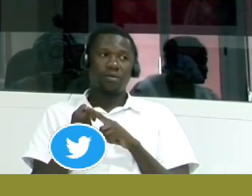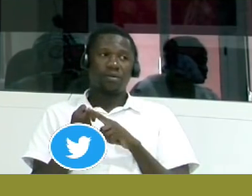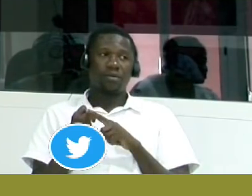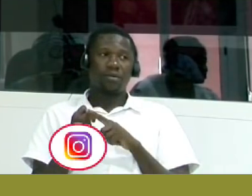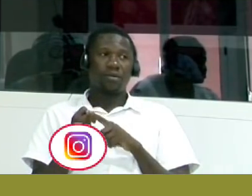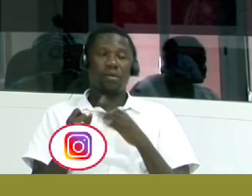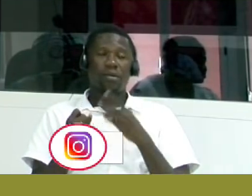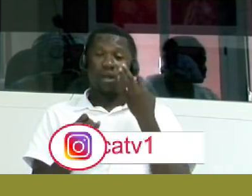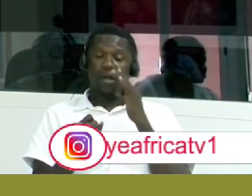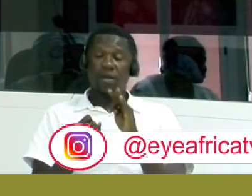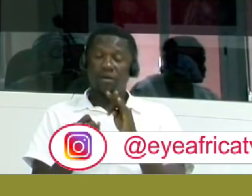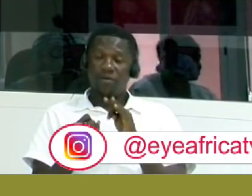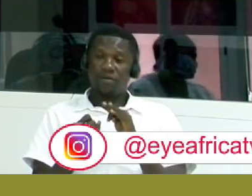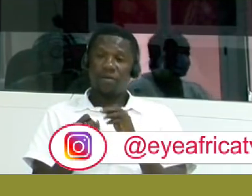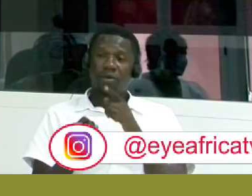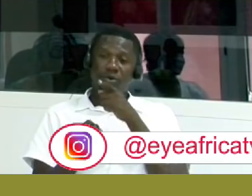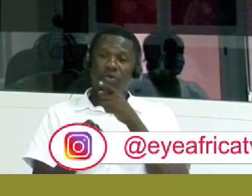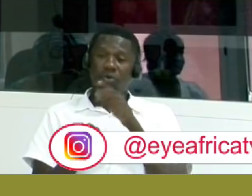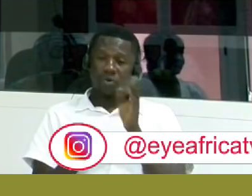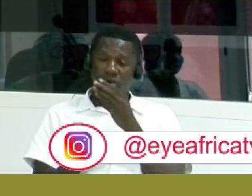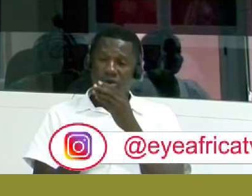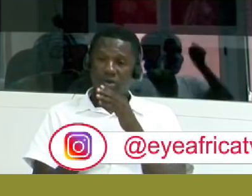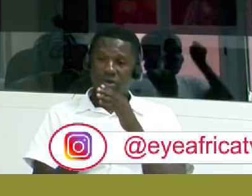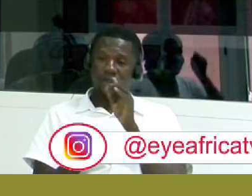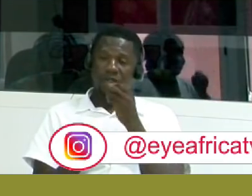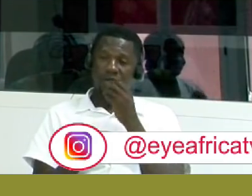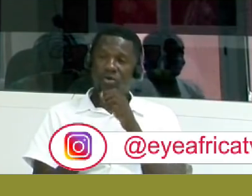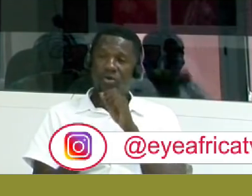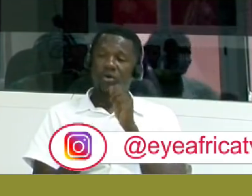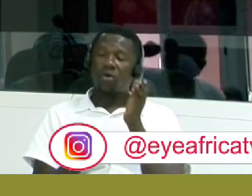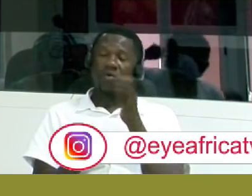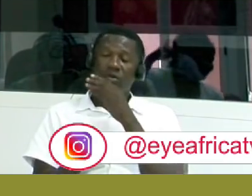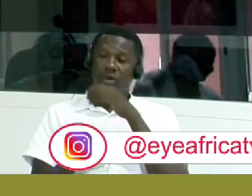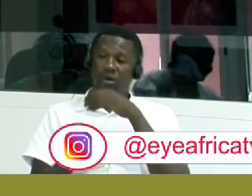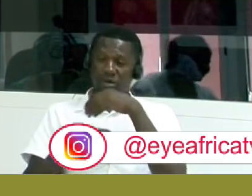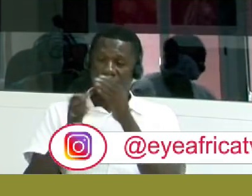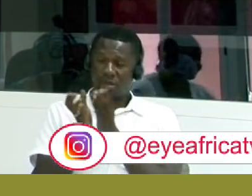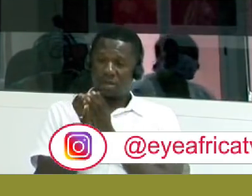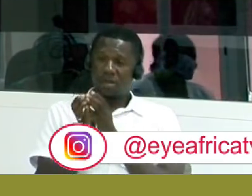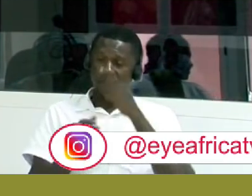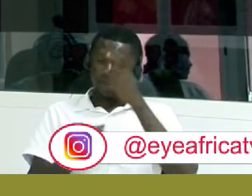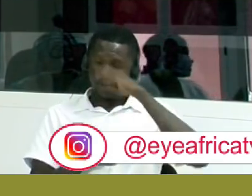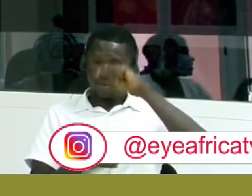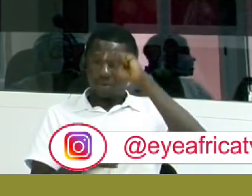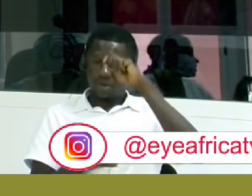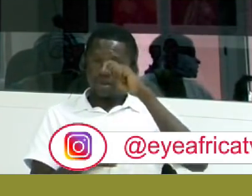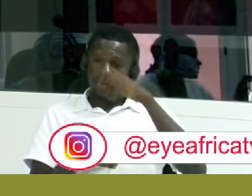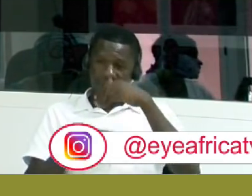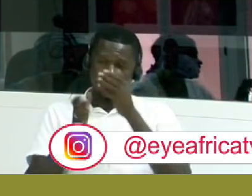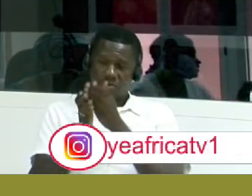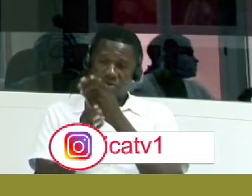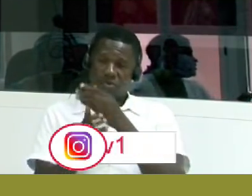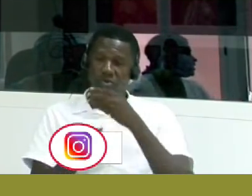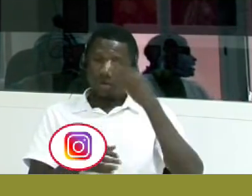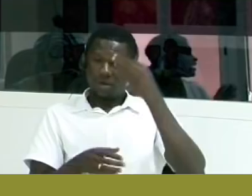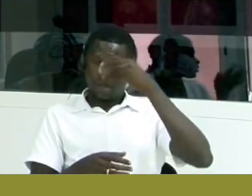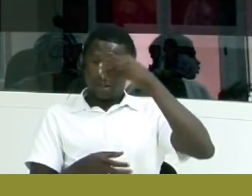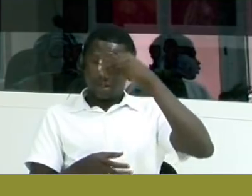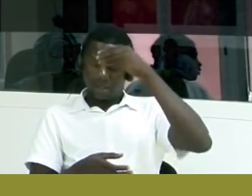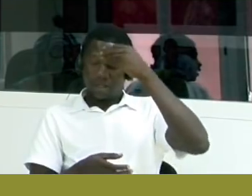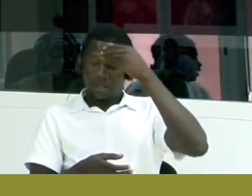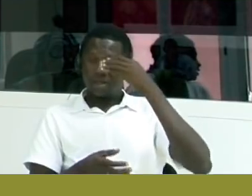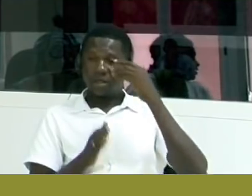if you're going to tell your former colleagues in the police force to learn a lesson